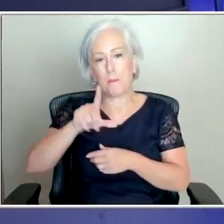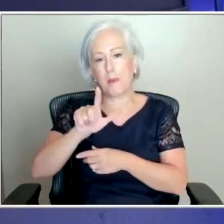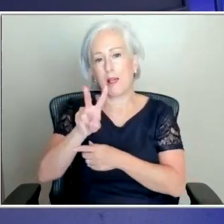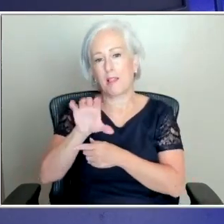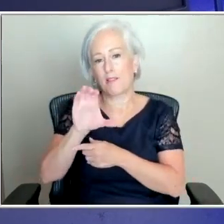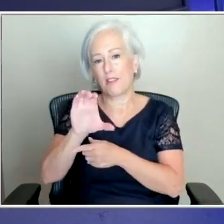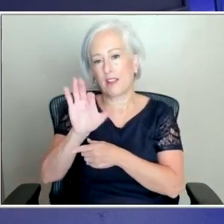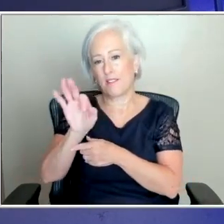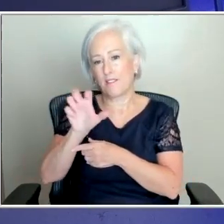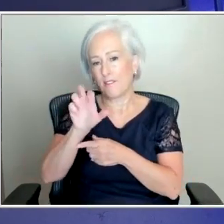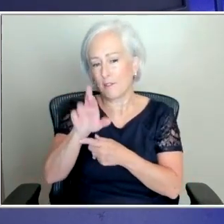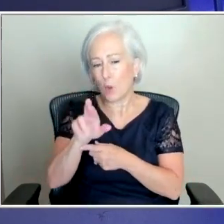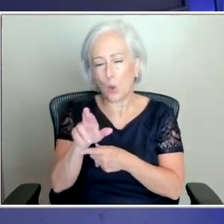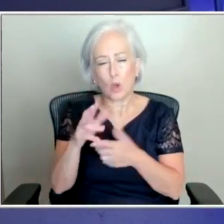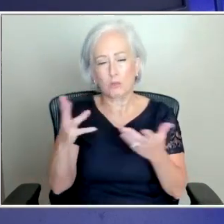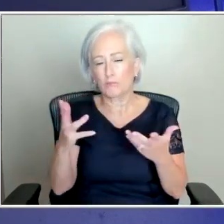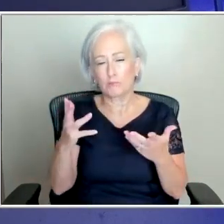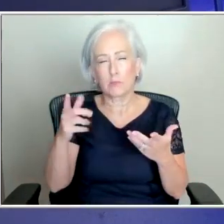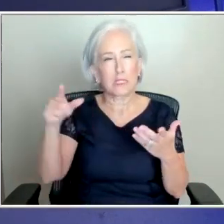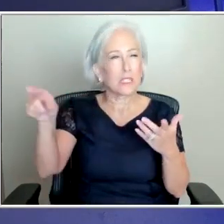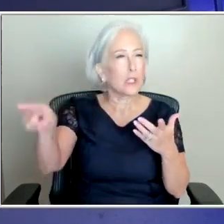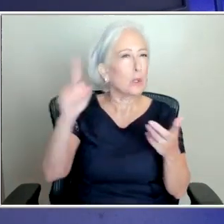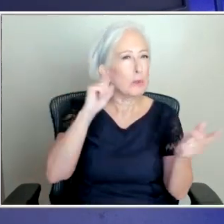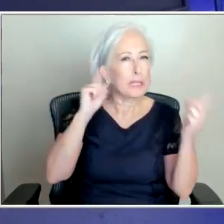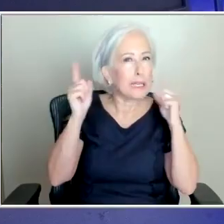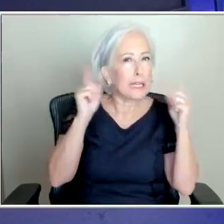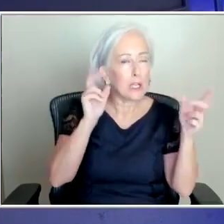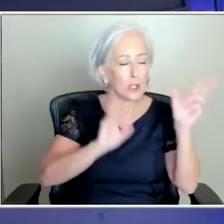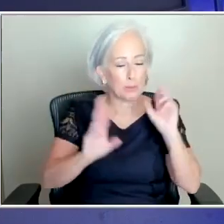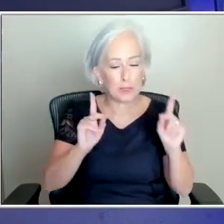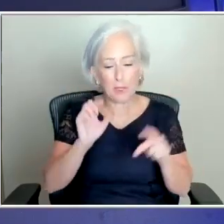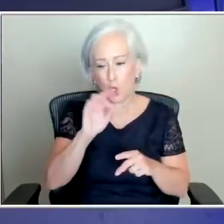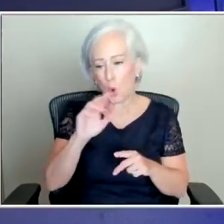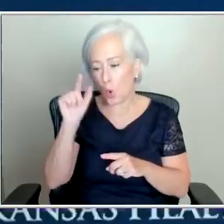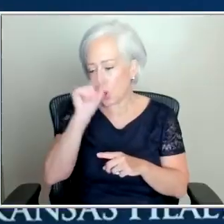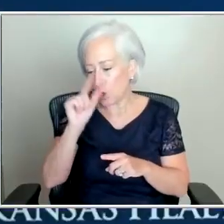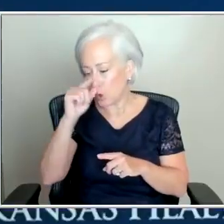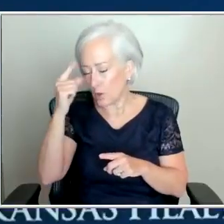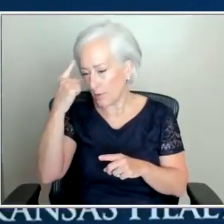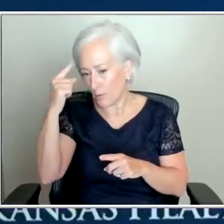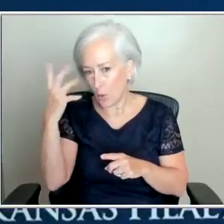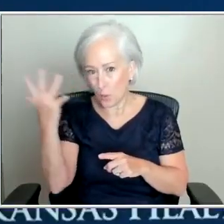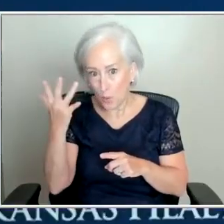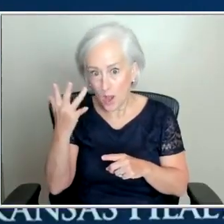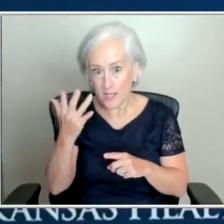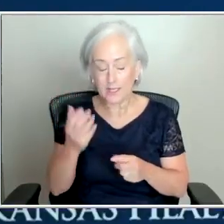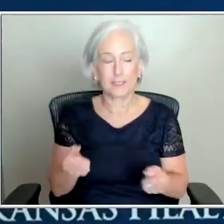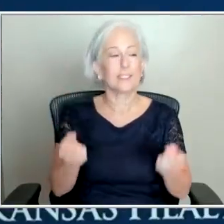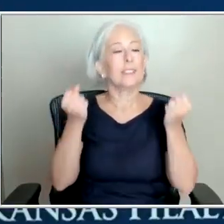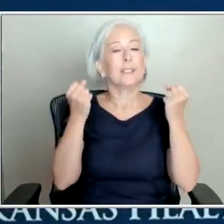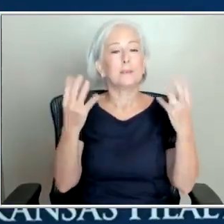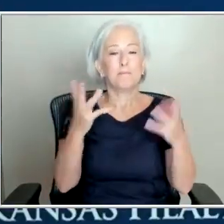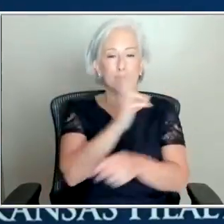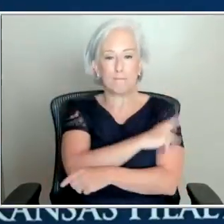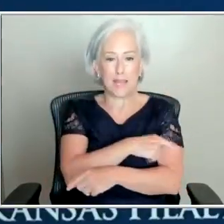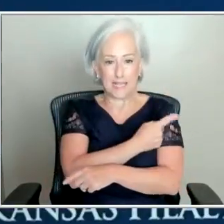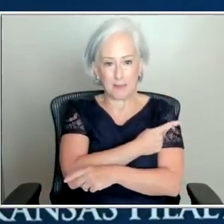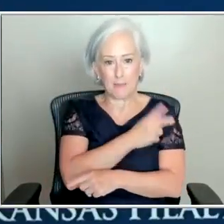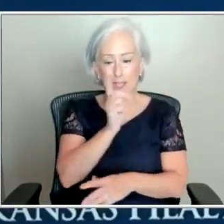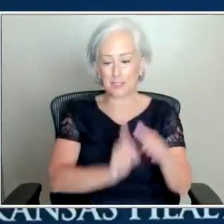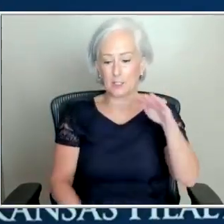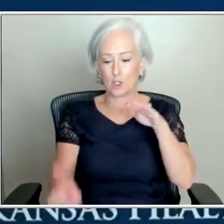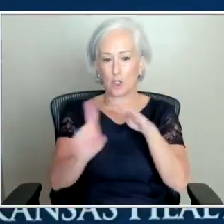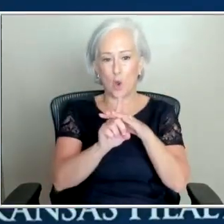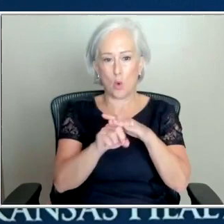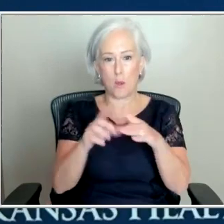things that what's swirling out there? What are people Googling that you want to clear up? So I think I have a lot of patients that, they'll show up in my office 10